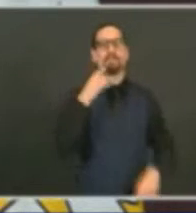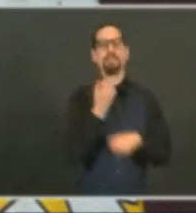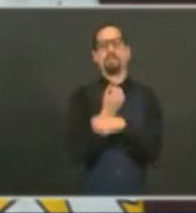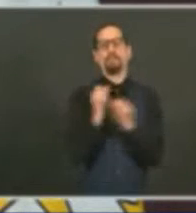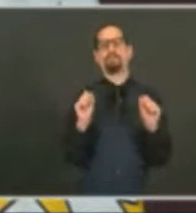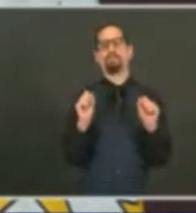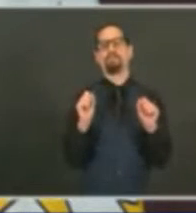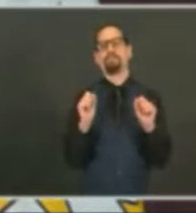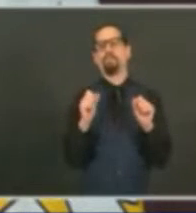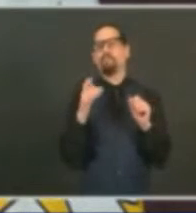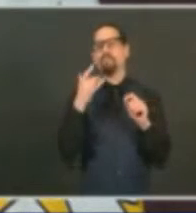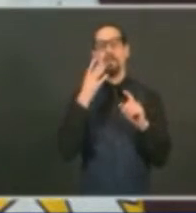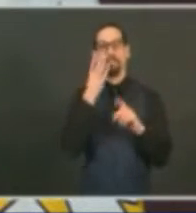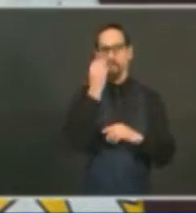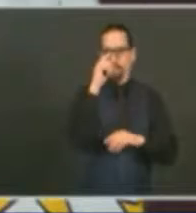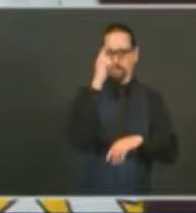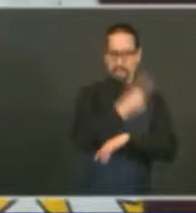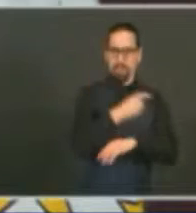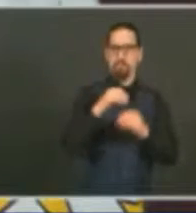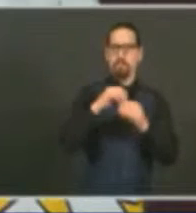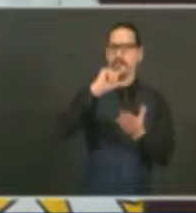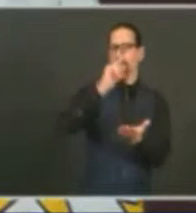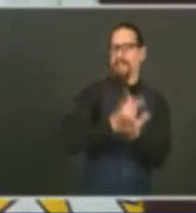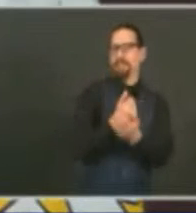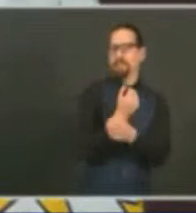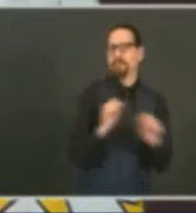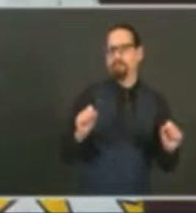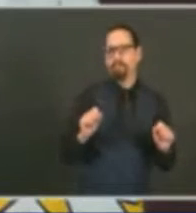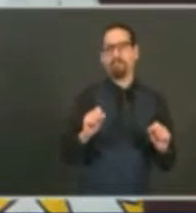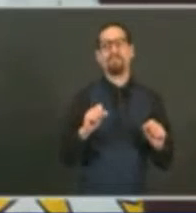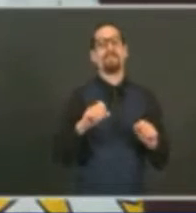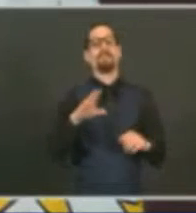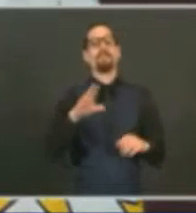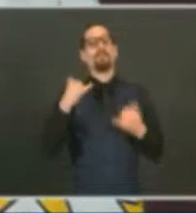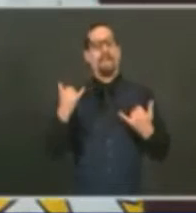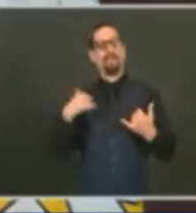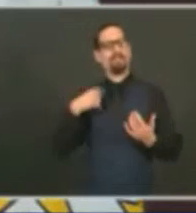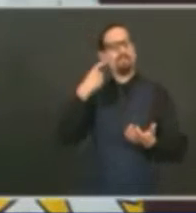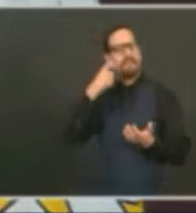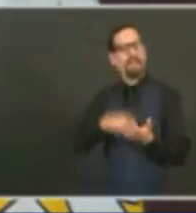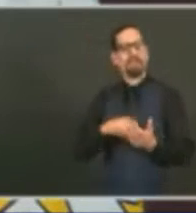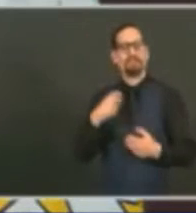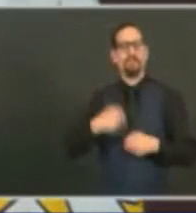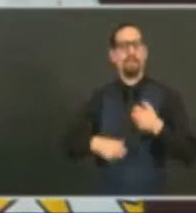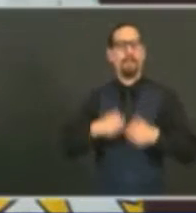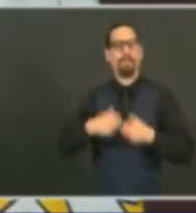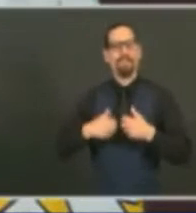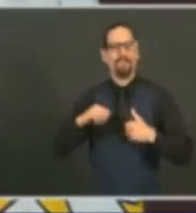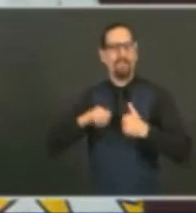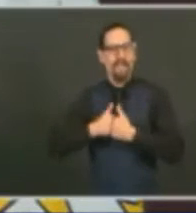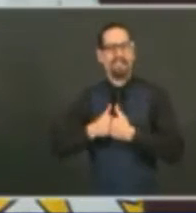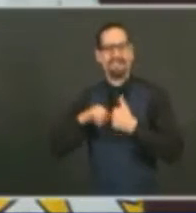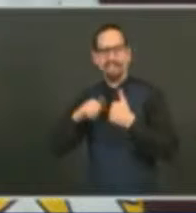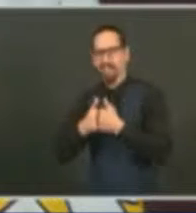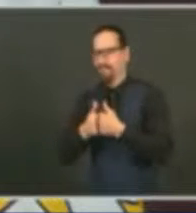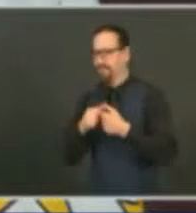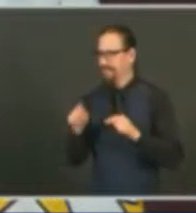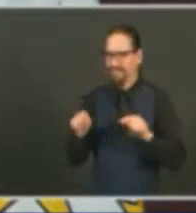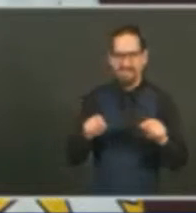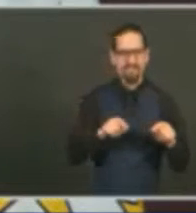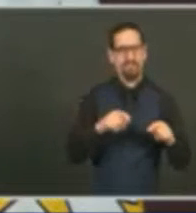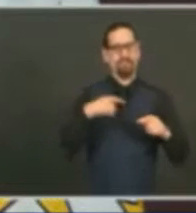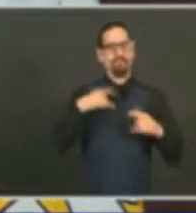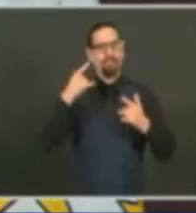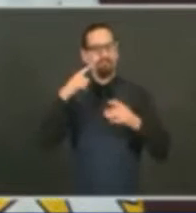with recognizing the challenge over time and really digging in on the data, we are pleased that